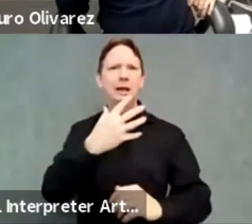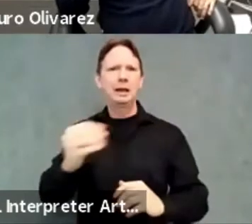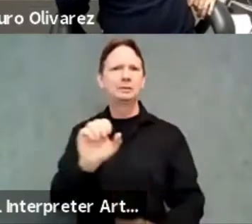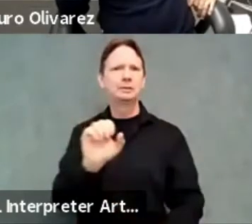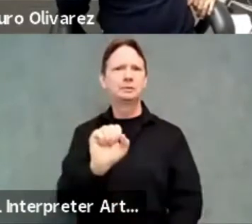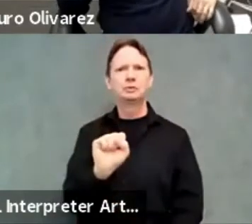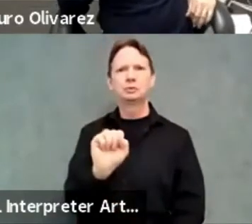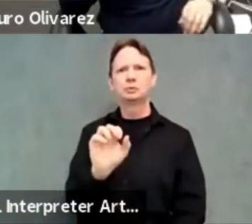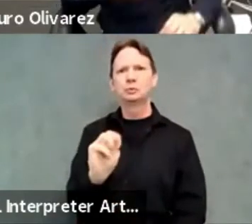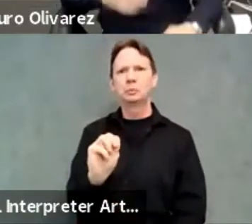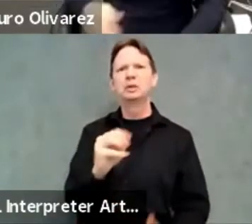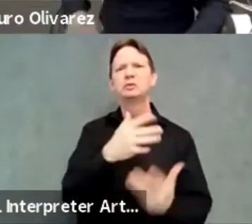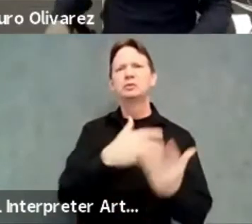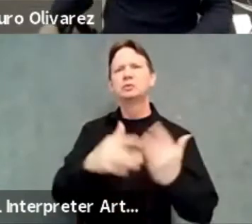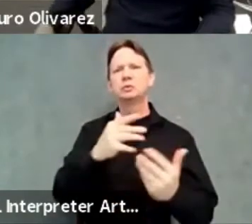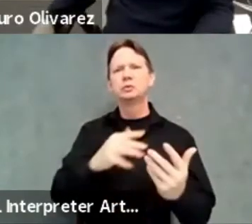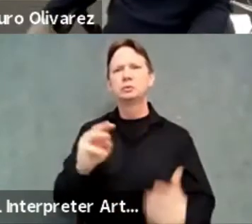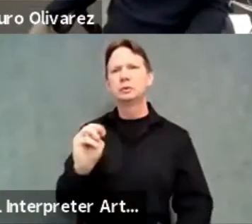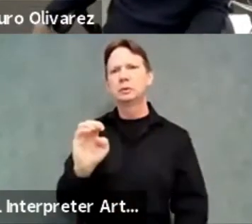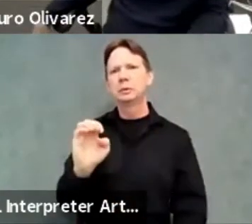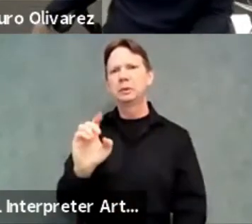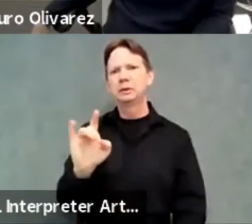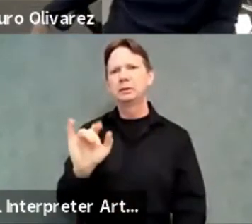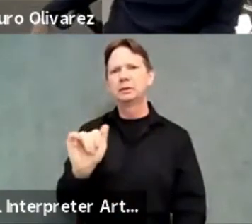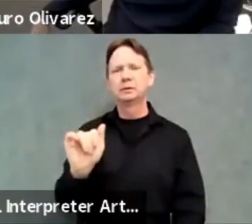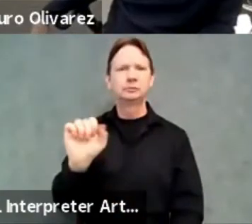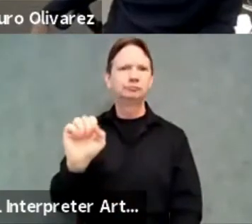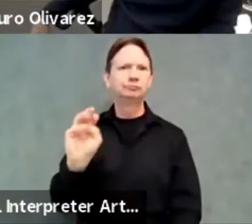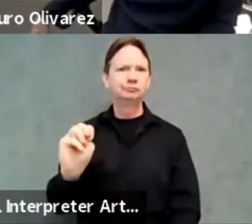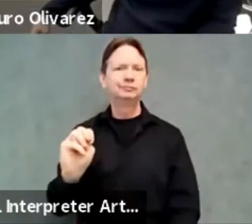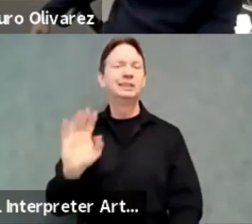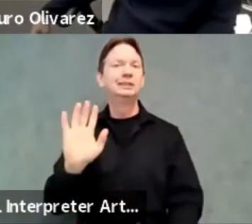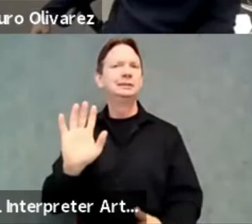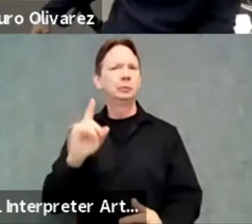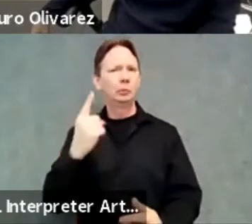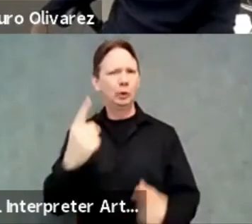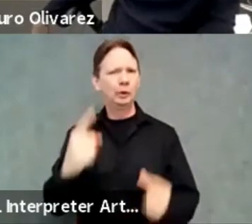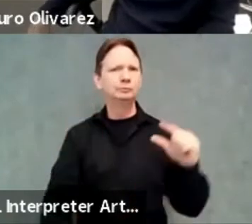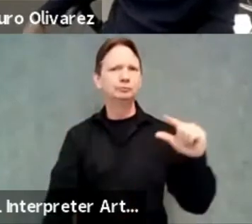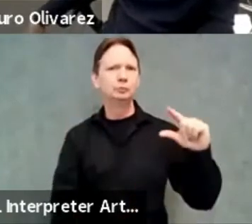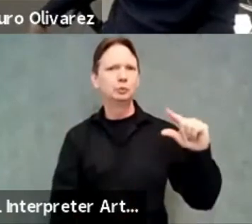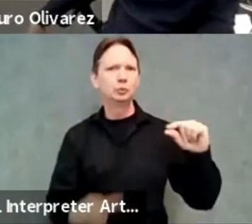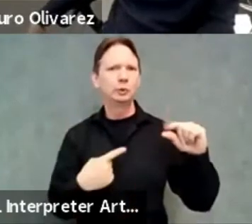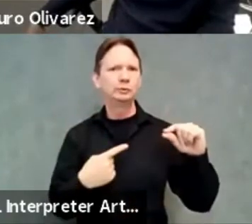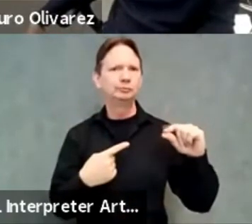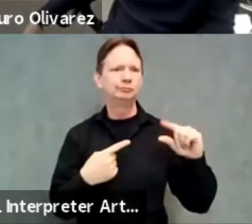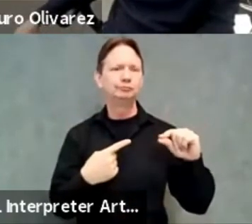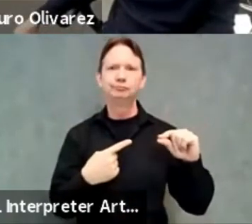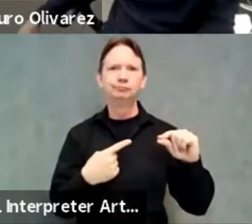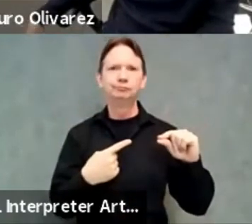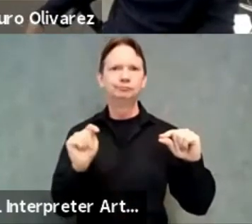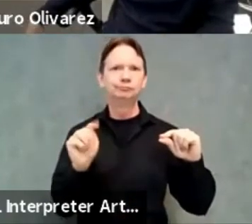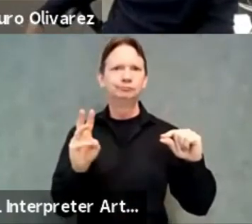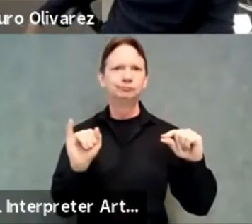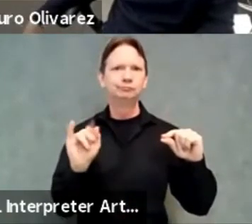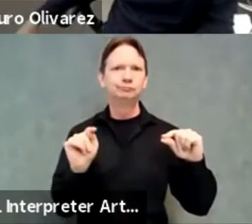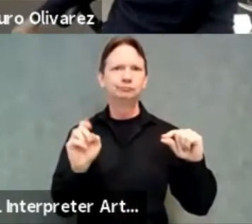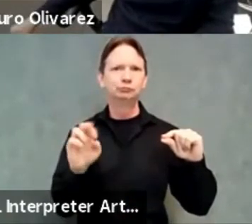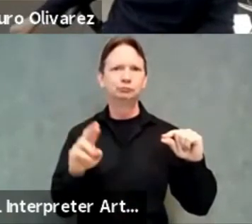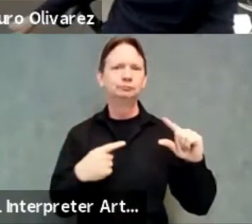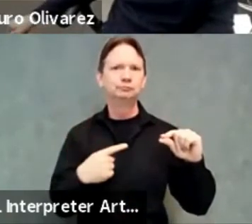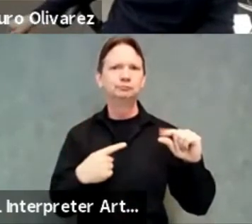One of the first ones was around Twitter. So you mentioned that there are some bylaws and so forth